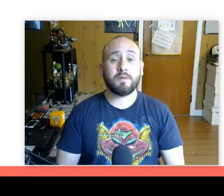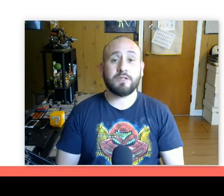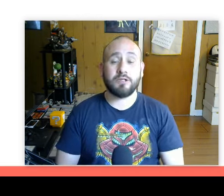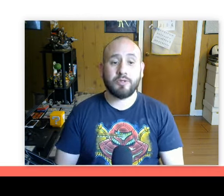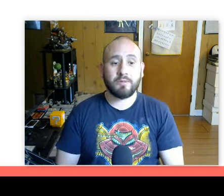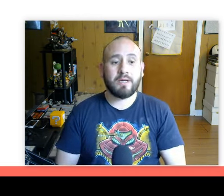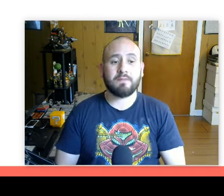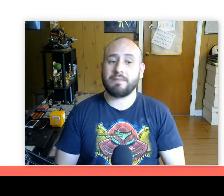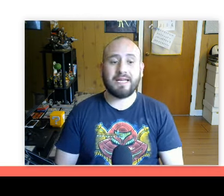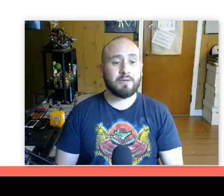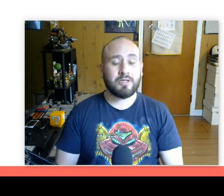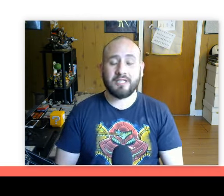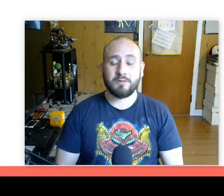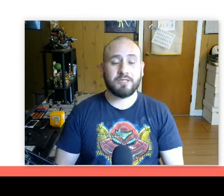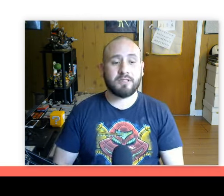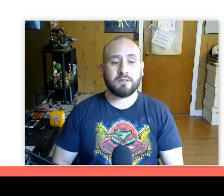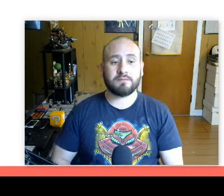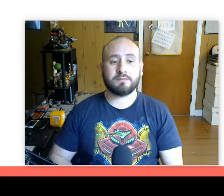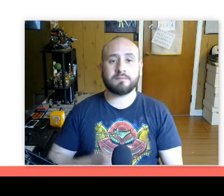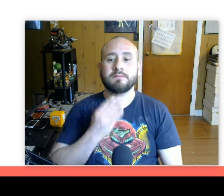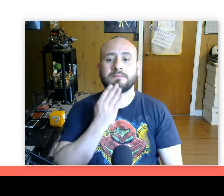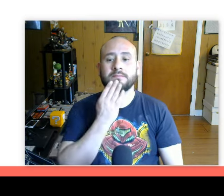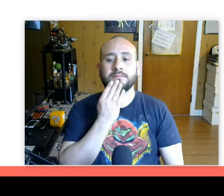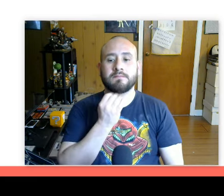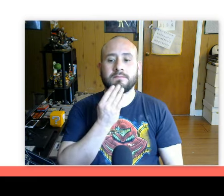Next one, dessert you eat what. Pick any one of the things we just did too.